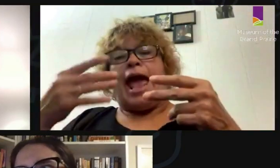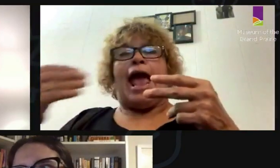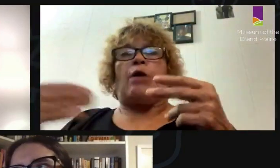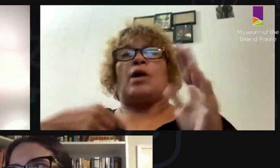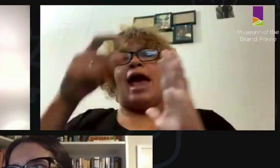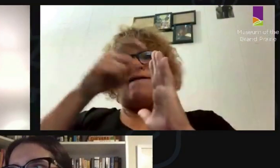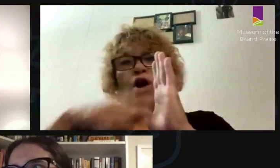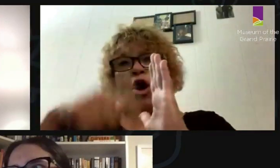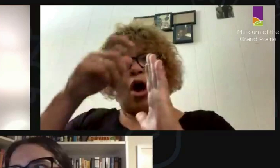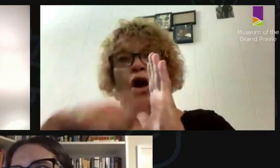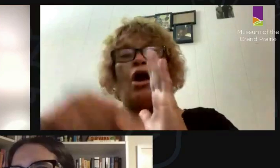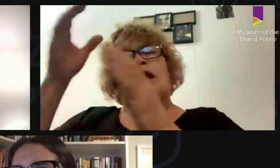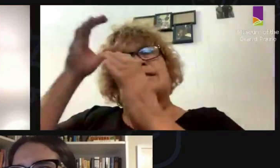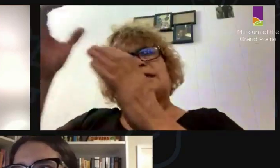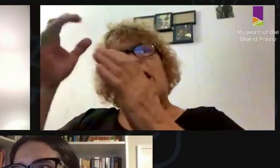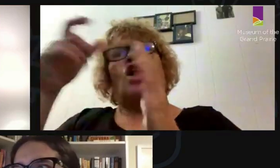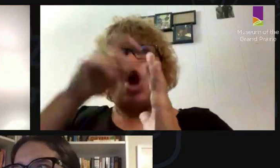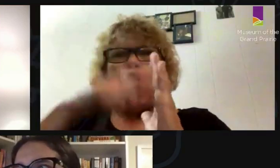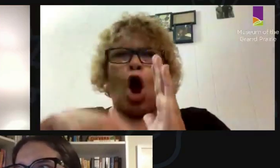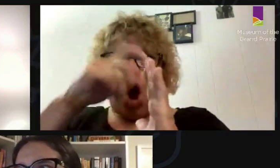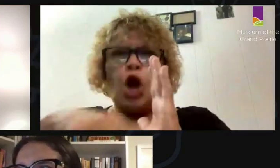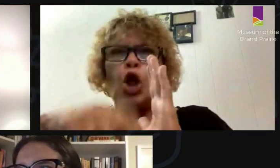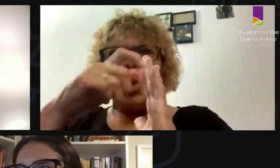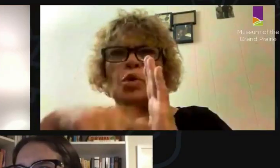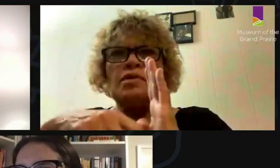know, both scholarly articles, but also